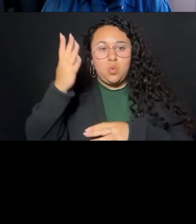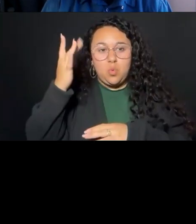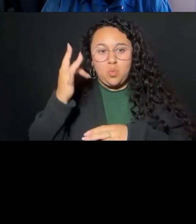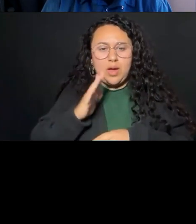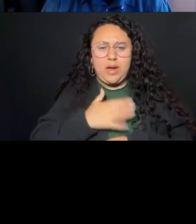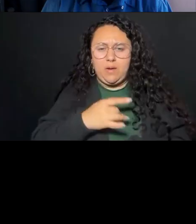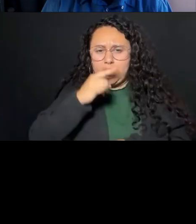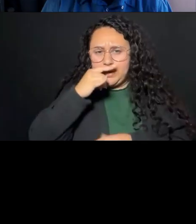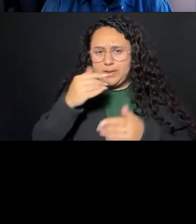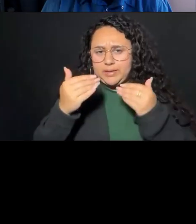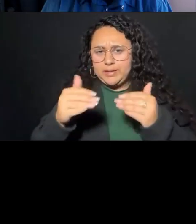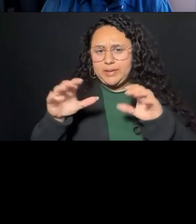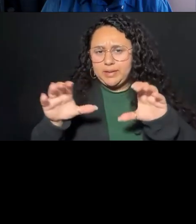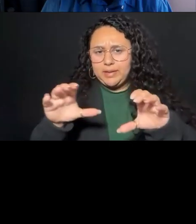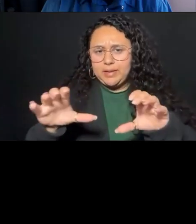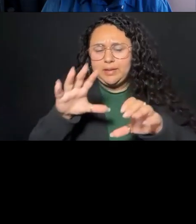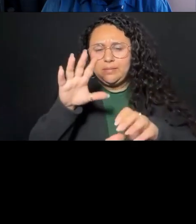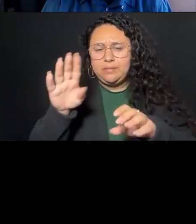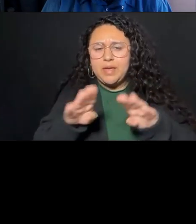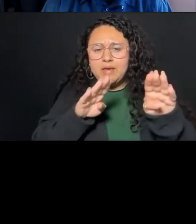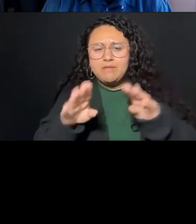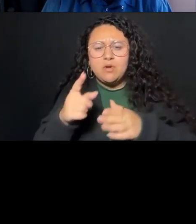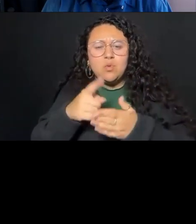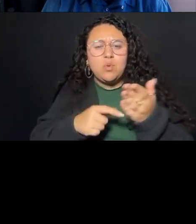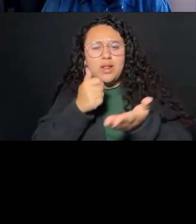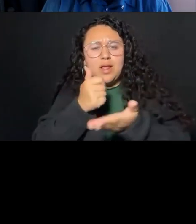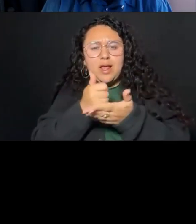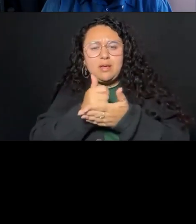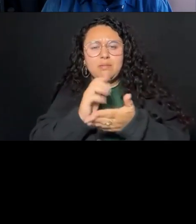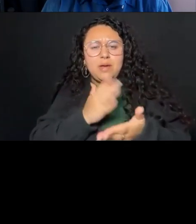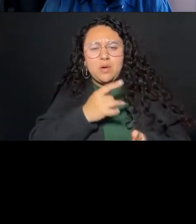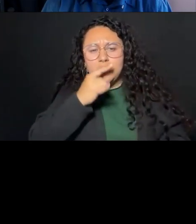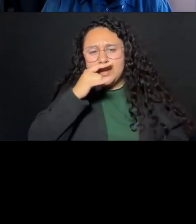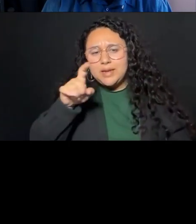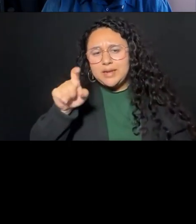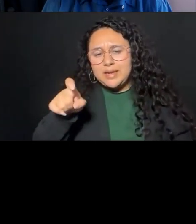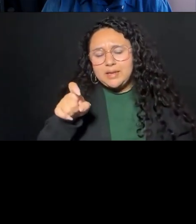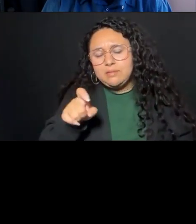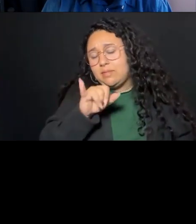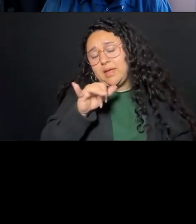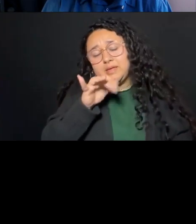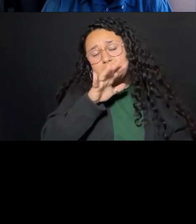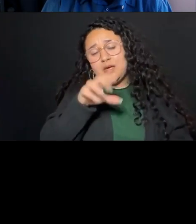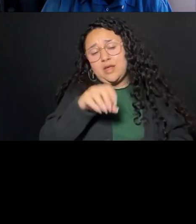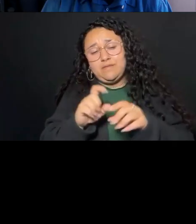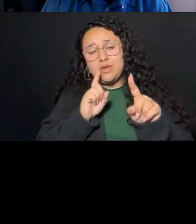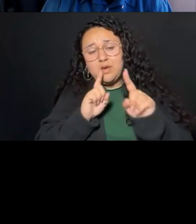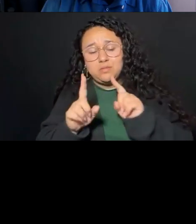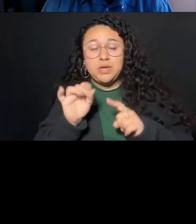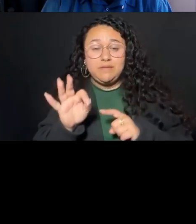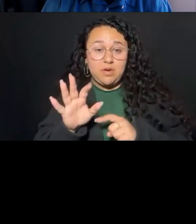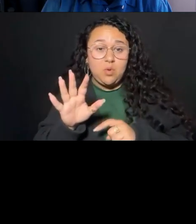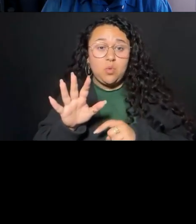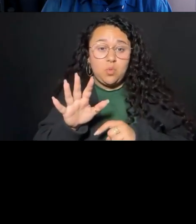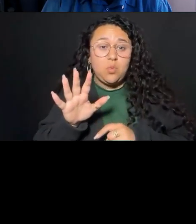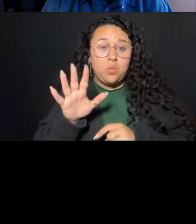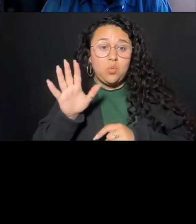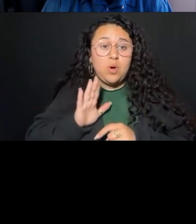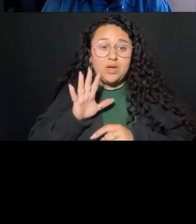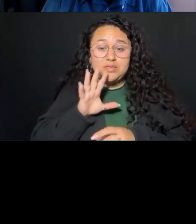kid doing this? Like what help does our kid need? Things like that. It was that was not a part of the conversation. Or if it was, it wasn't like